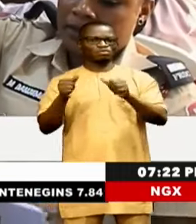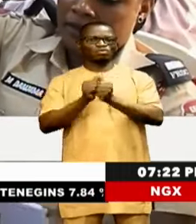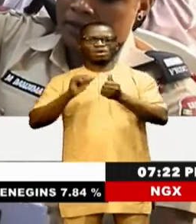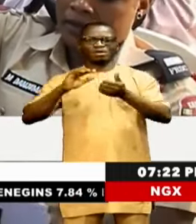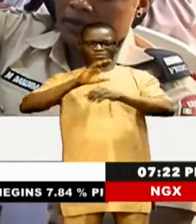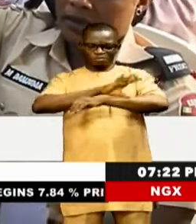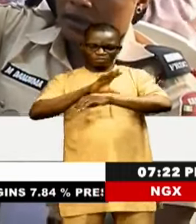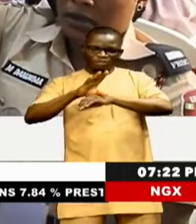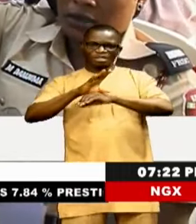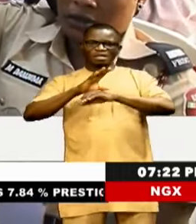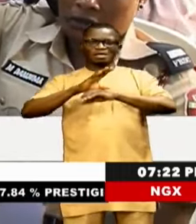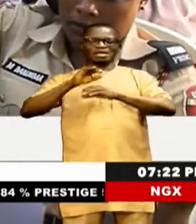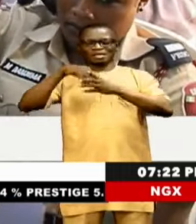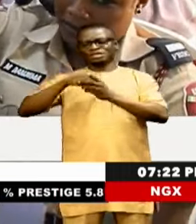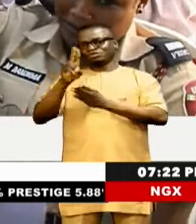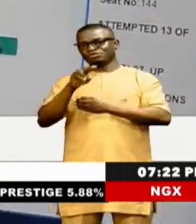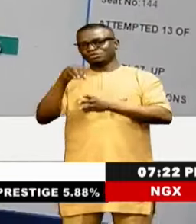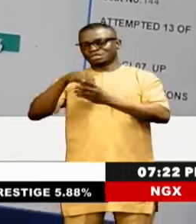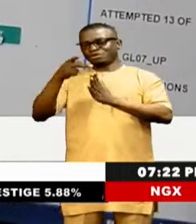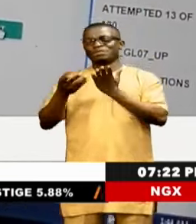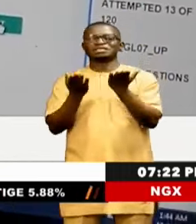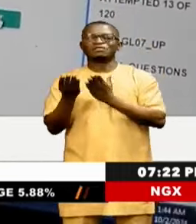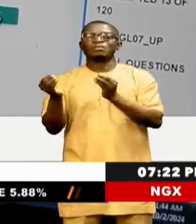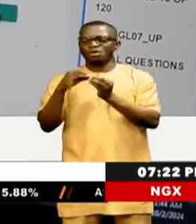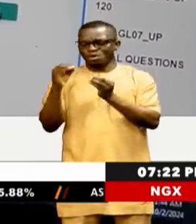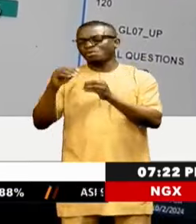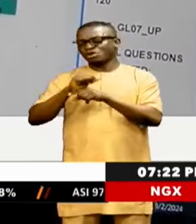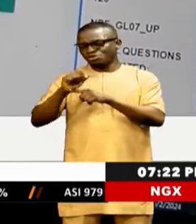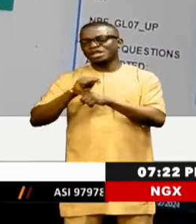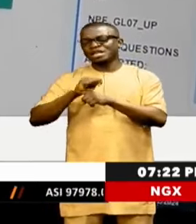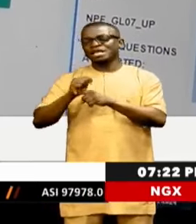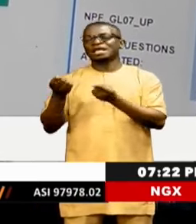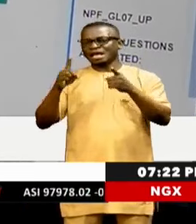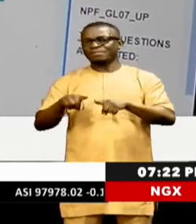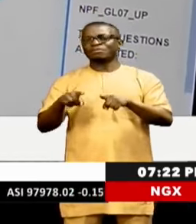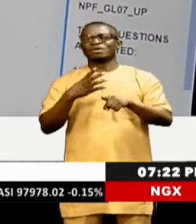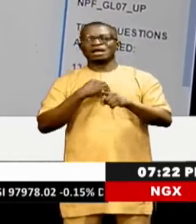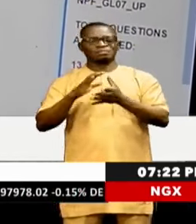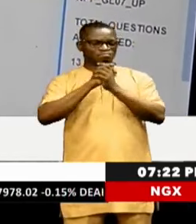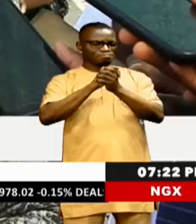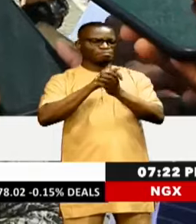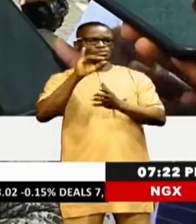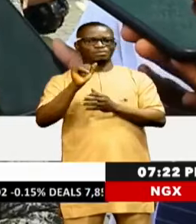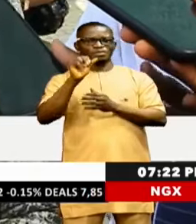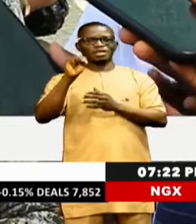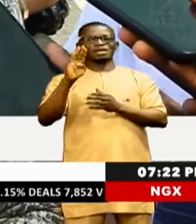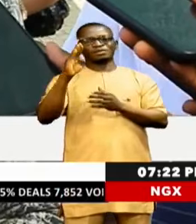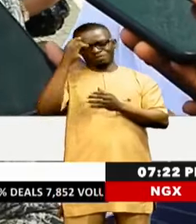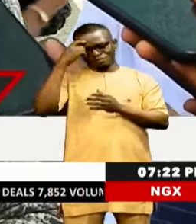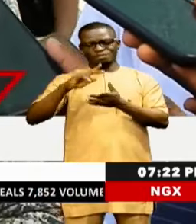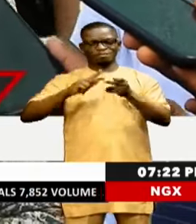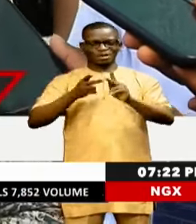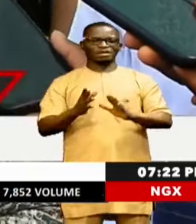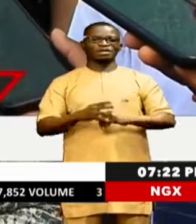institutionalization of digitization in public service, more training will be carried out, and commended JAM for the partnership. I see that it's a